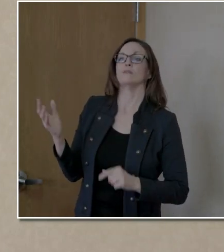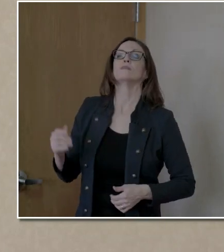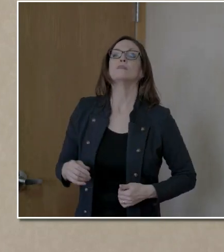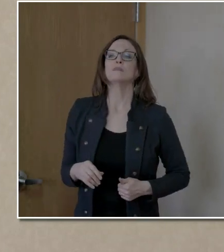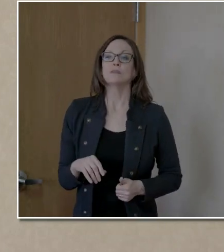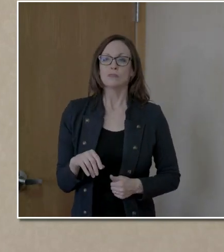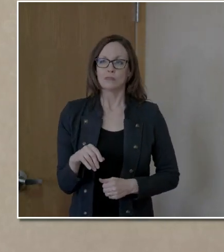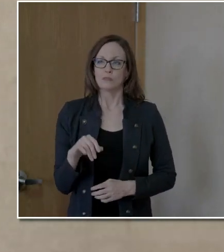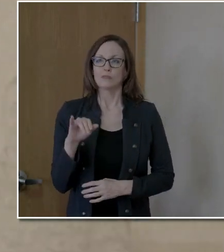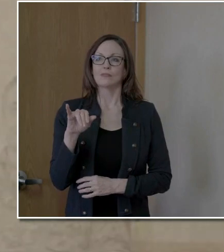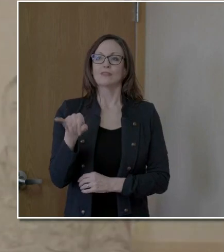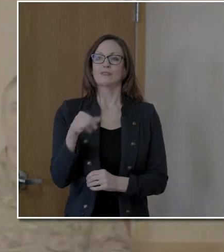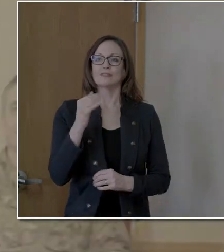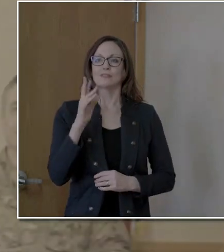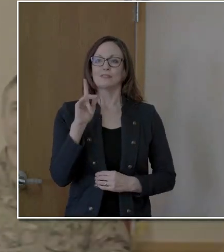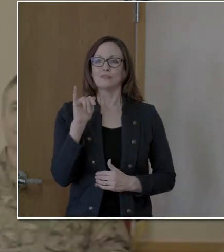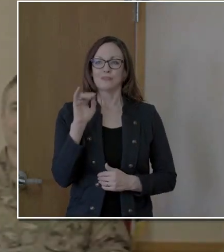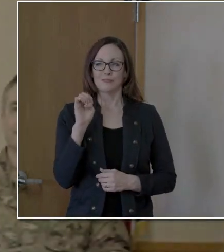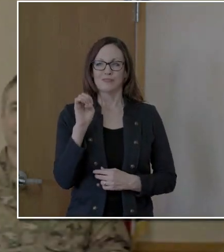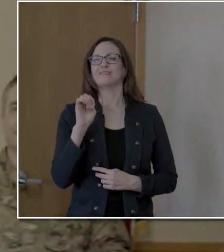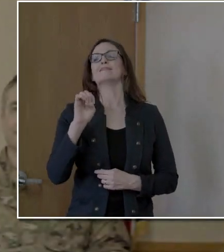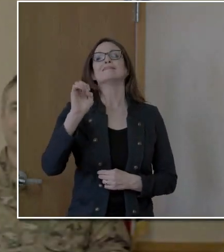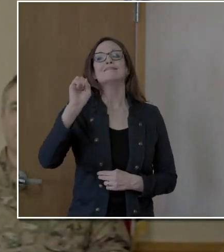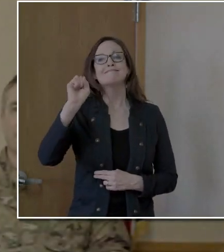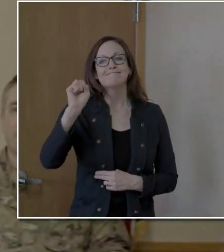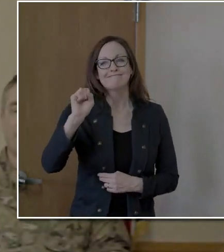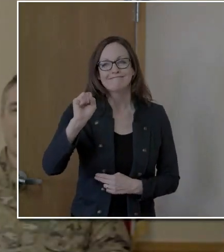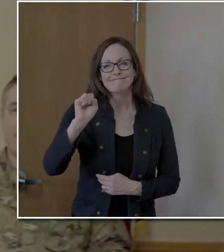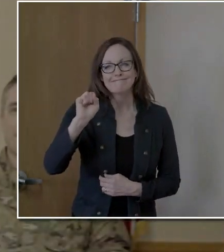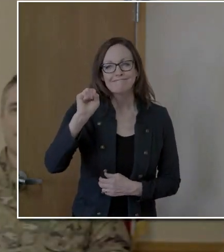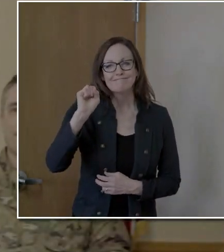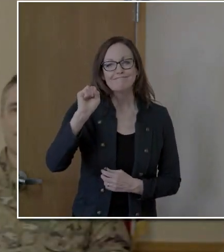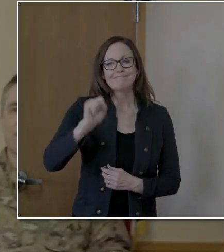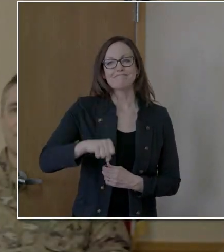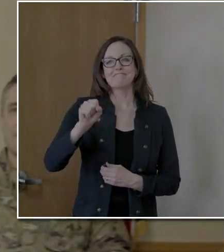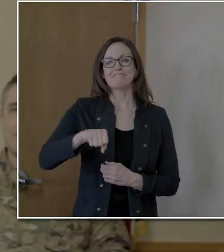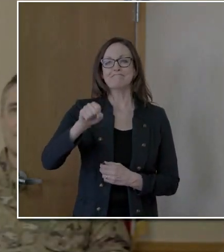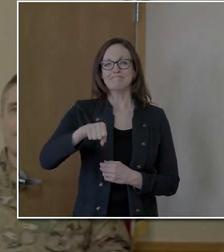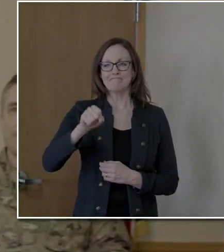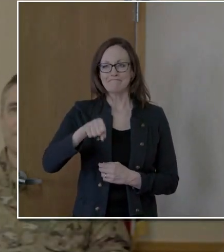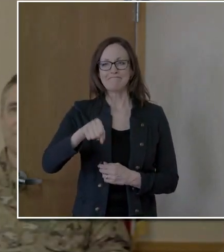Thank you. Next we'll go to Jeremy Janine with Urban Milwaukee.